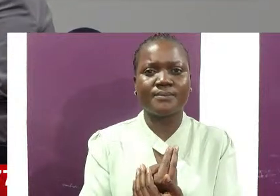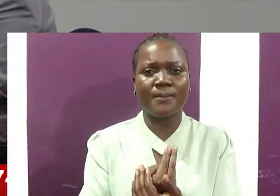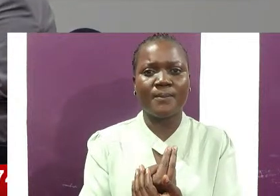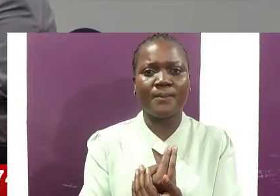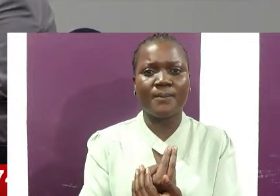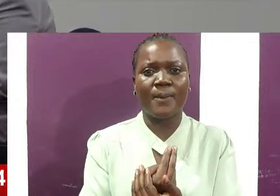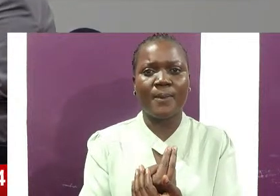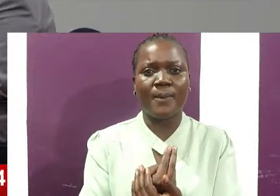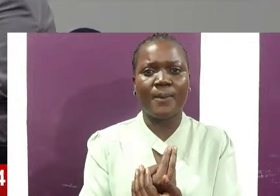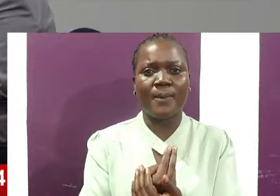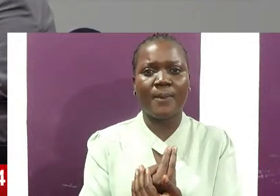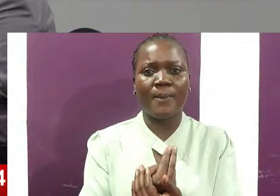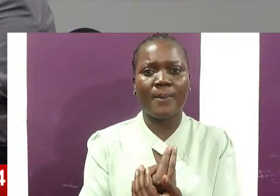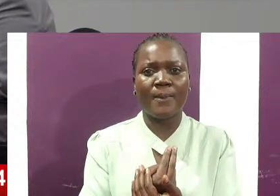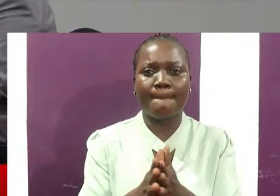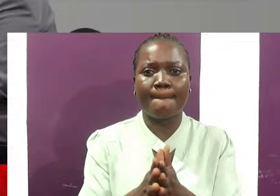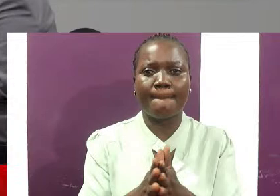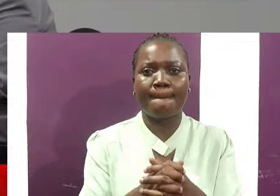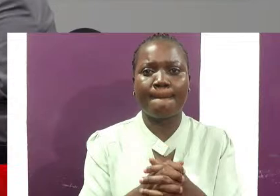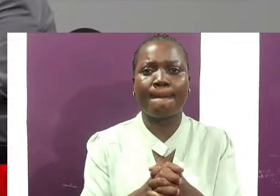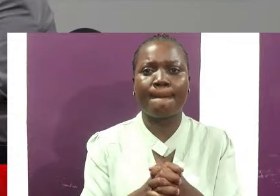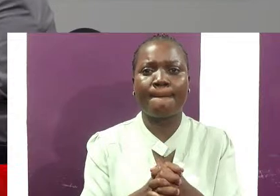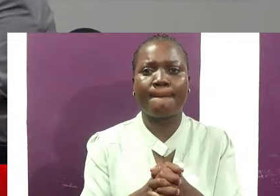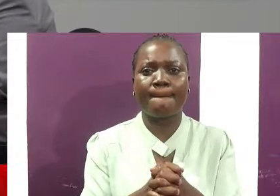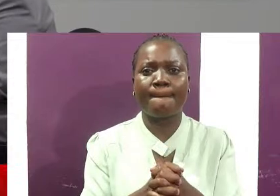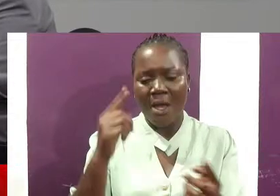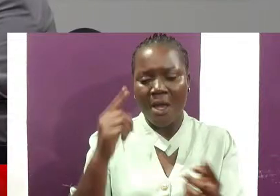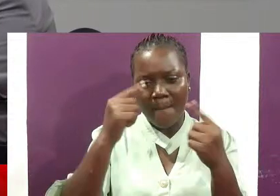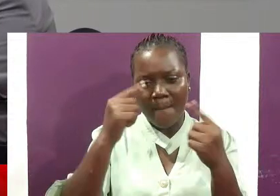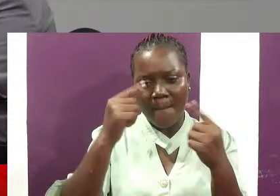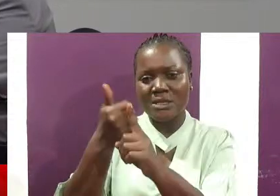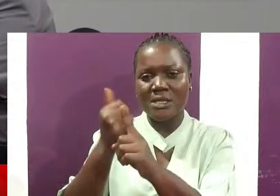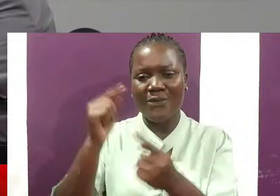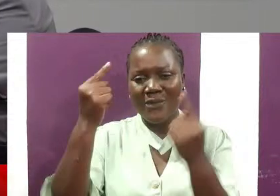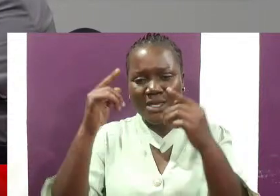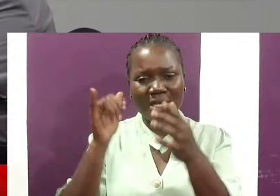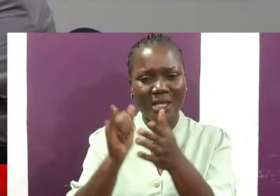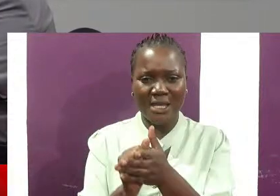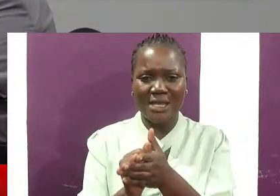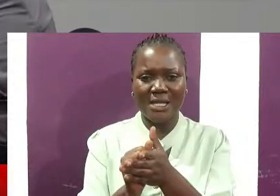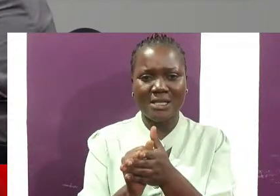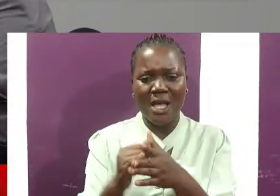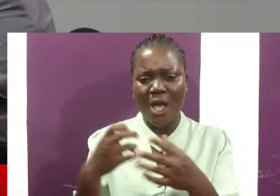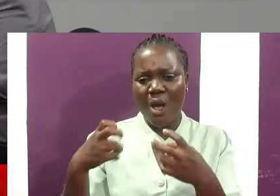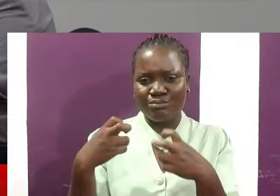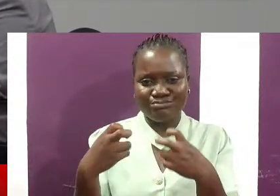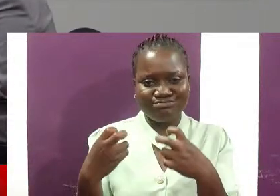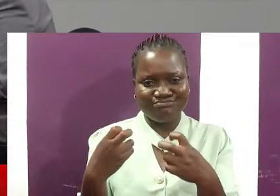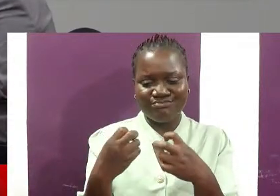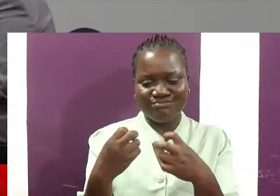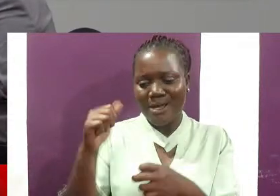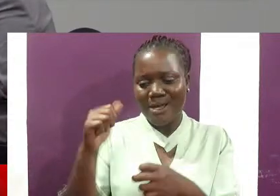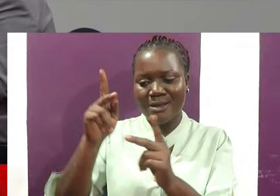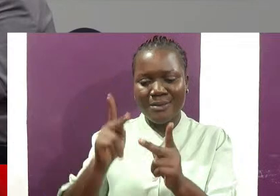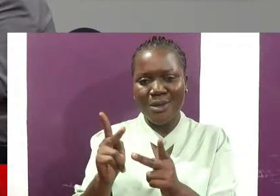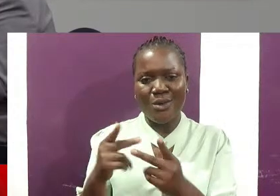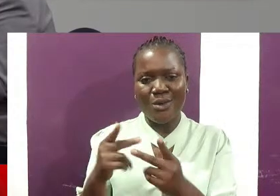up with what the scriptures teach. Yeah, because I was thinking that if that is the case, that would have suggested